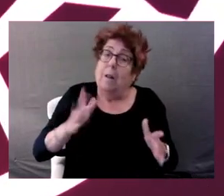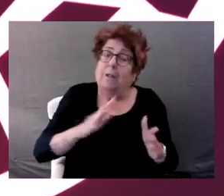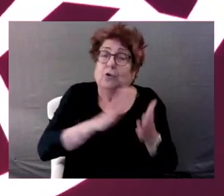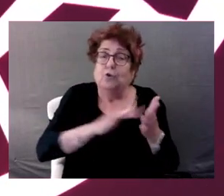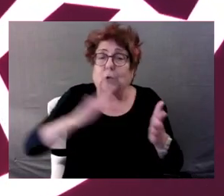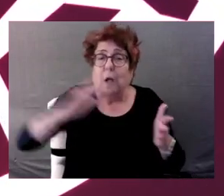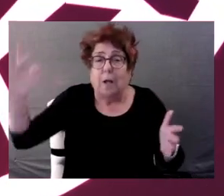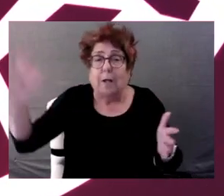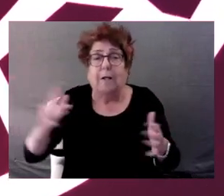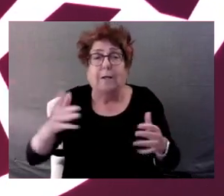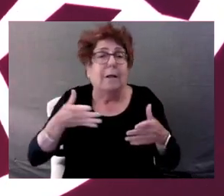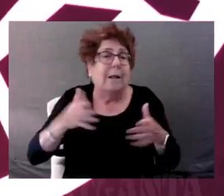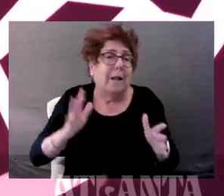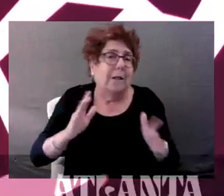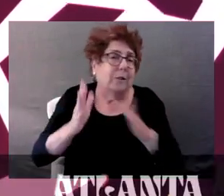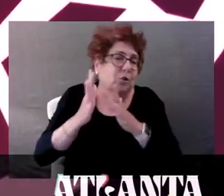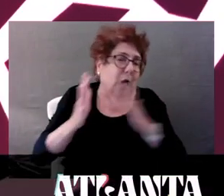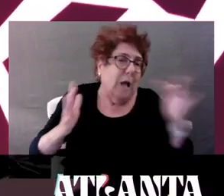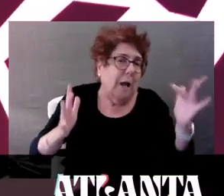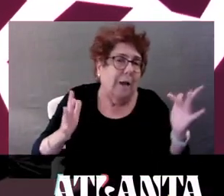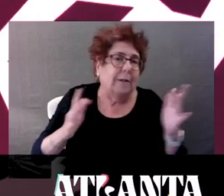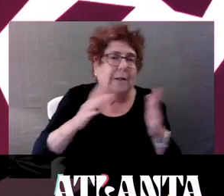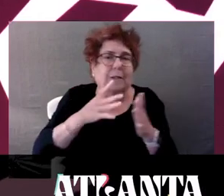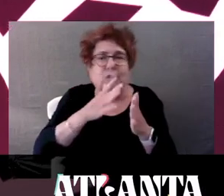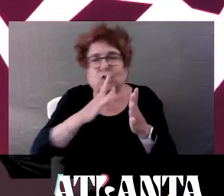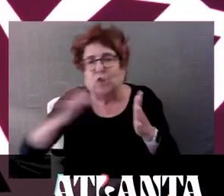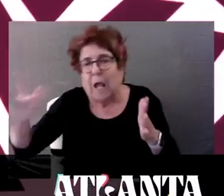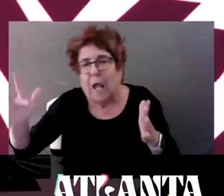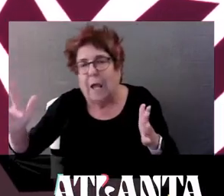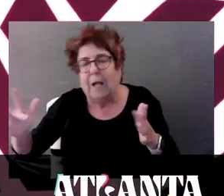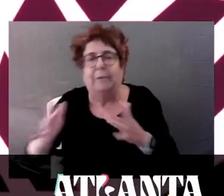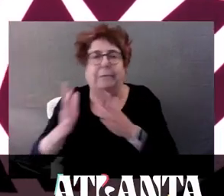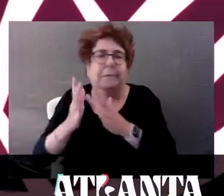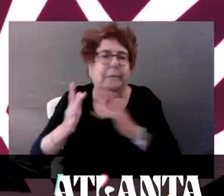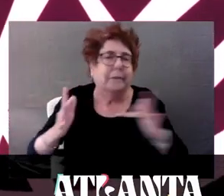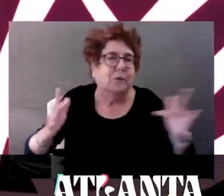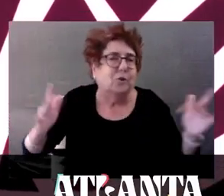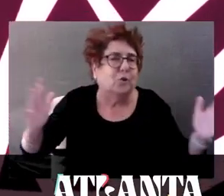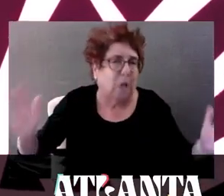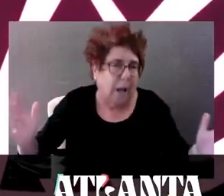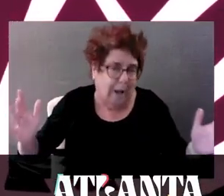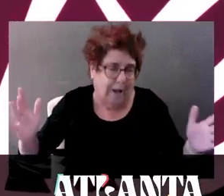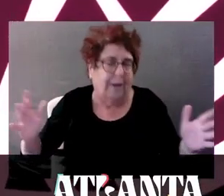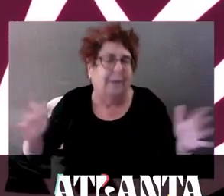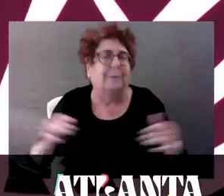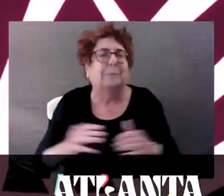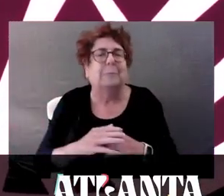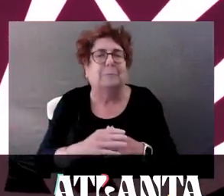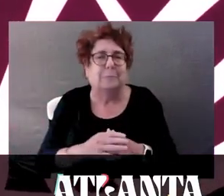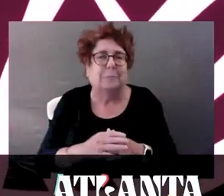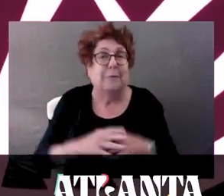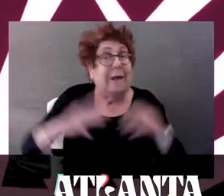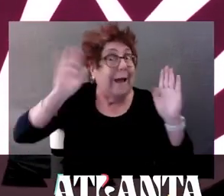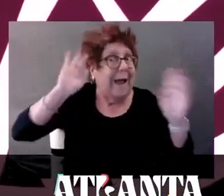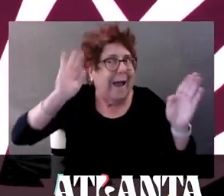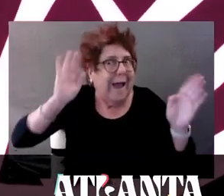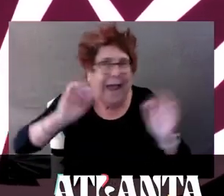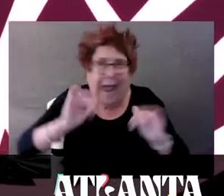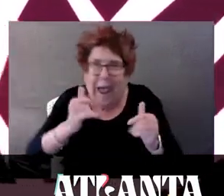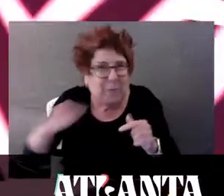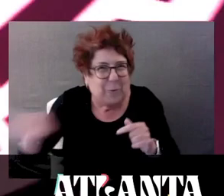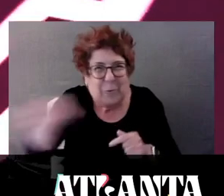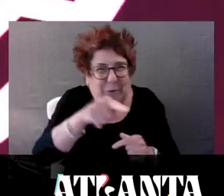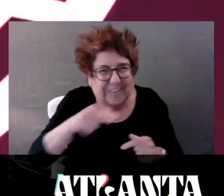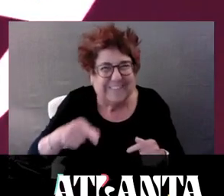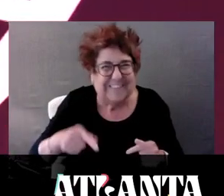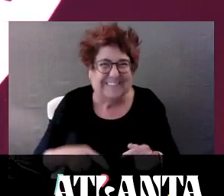shine. Let it shine, let it shine, let it shine. How y'all doing?